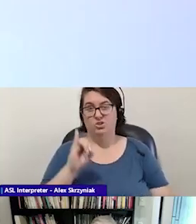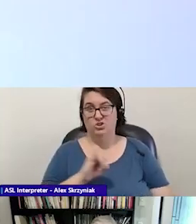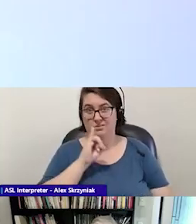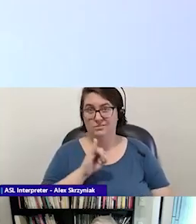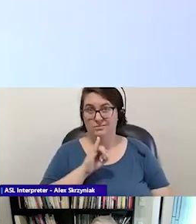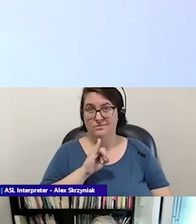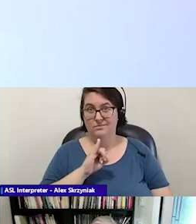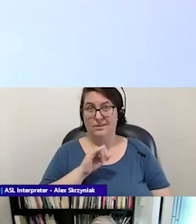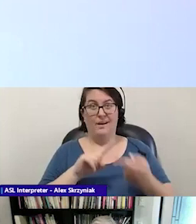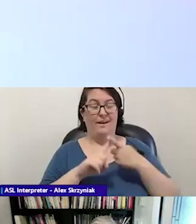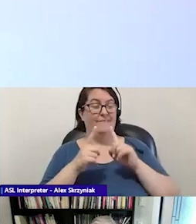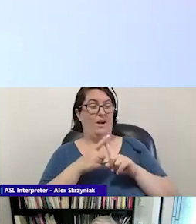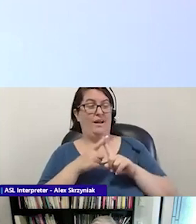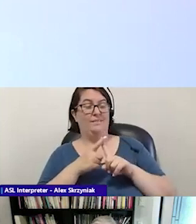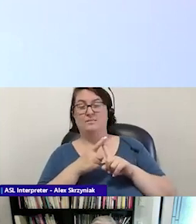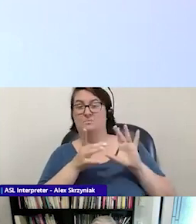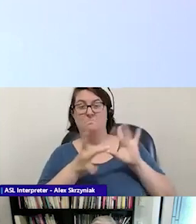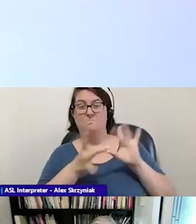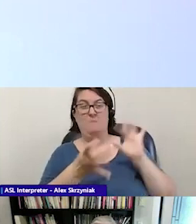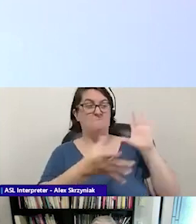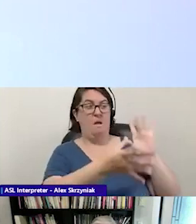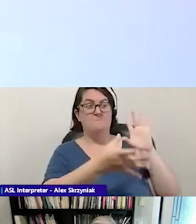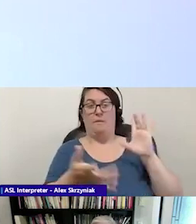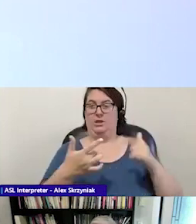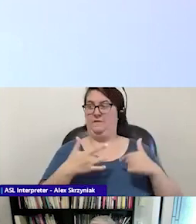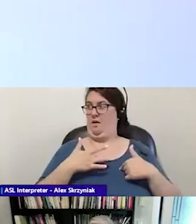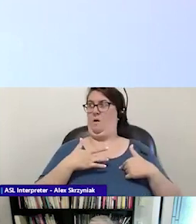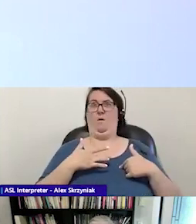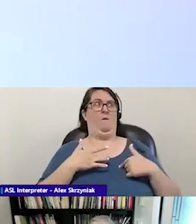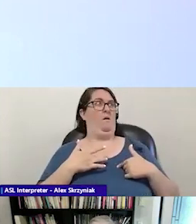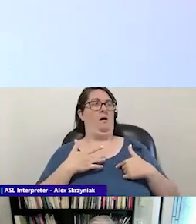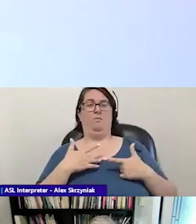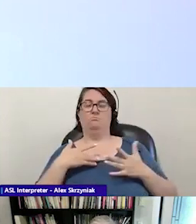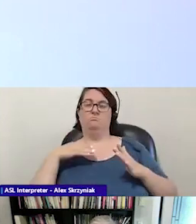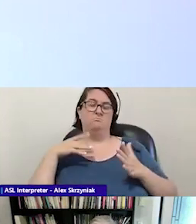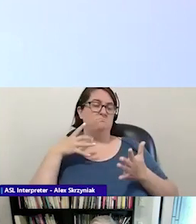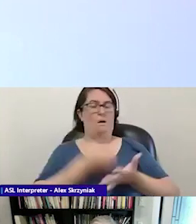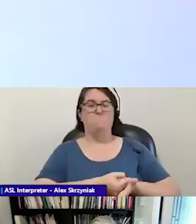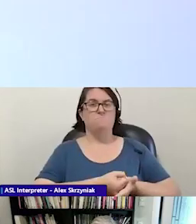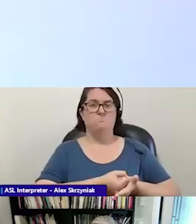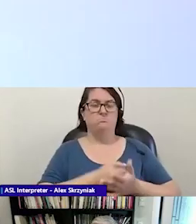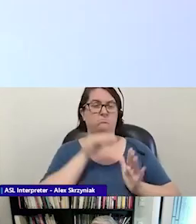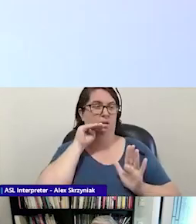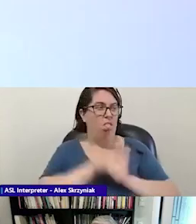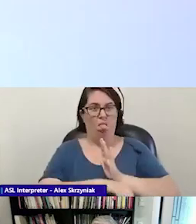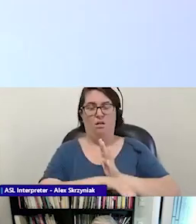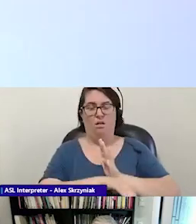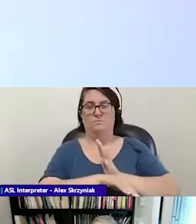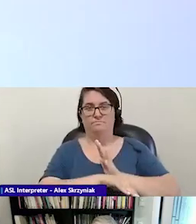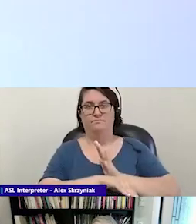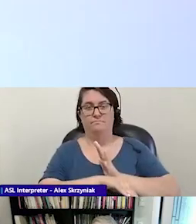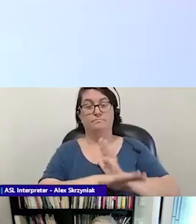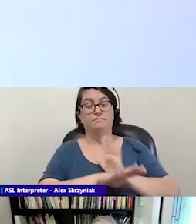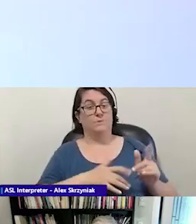friends deserted her, and she said this was the rock bottom for her. She survived